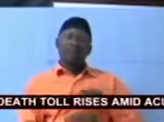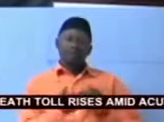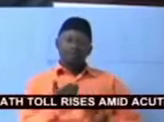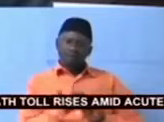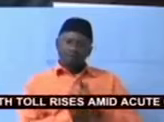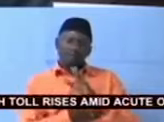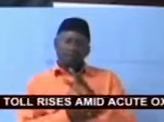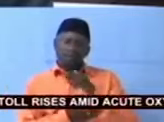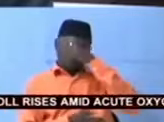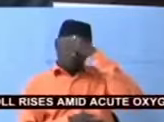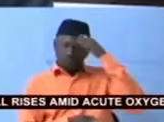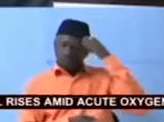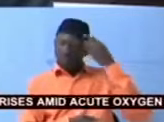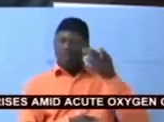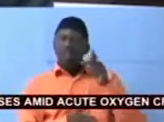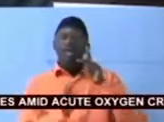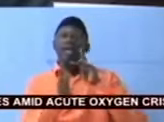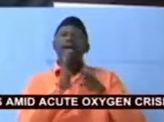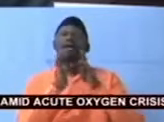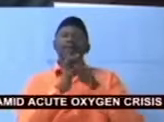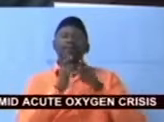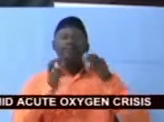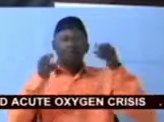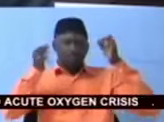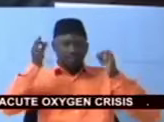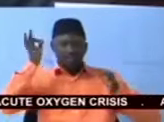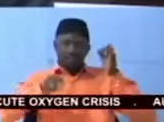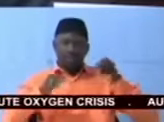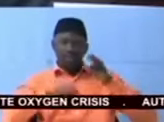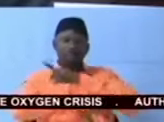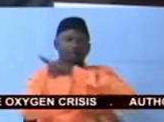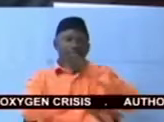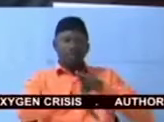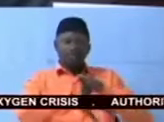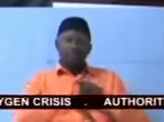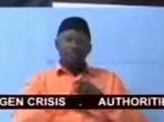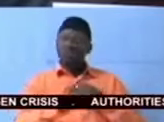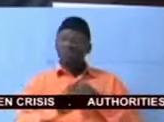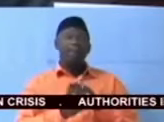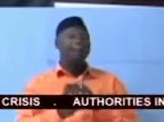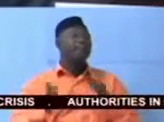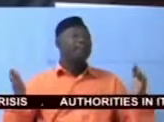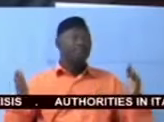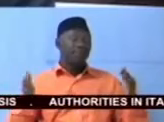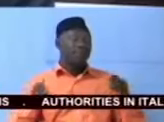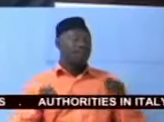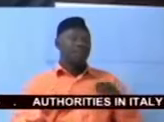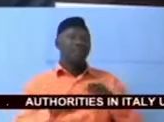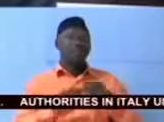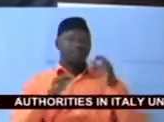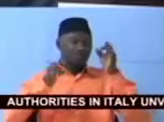Court. Ñu ebal ma na ca Kanifin Court, which was one of the biggest jurisdictions at the time and still. Nga xamné